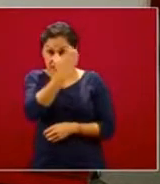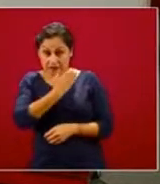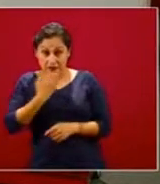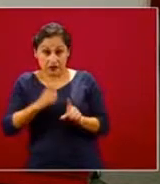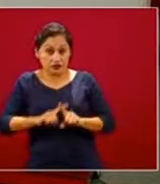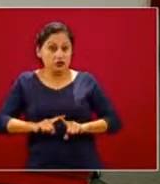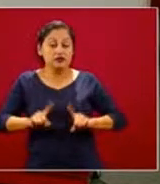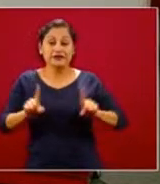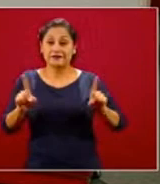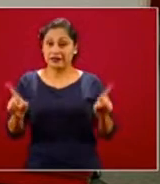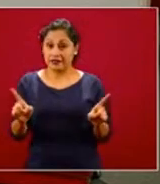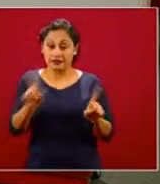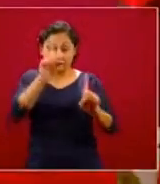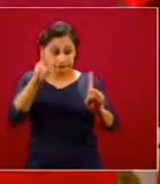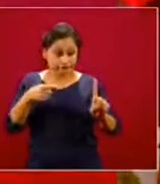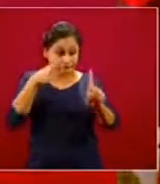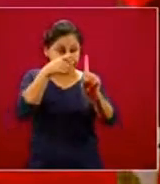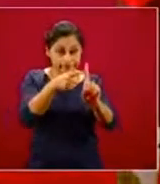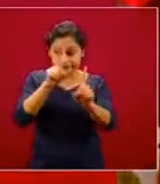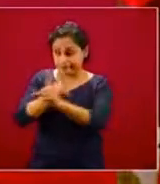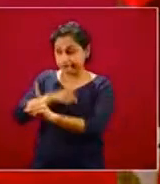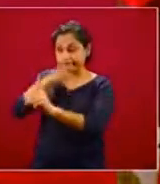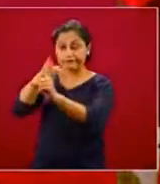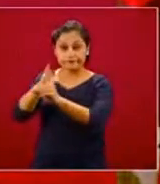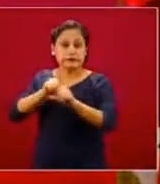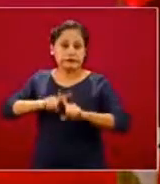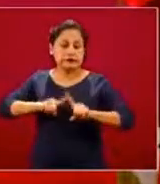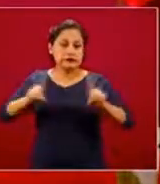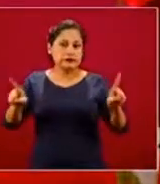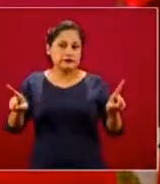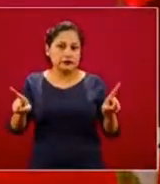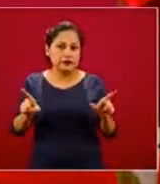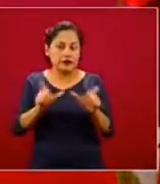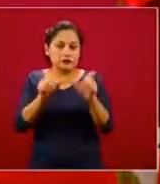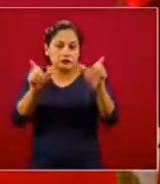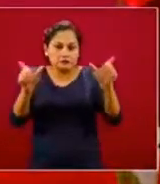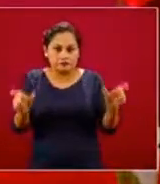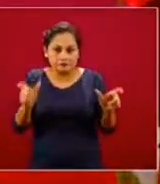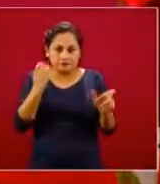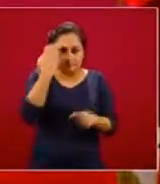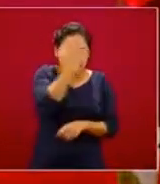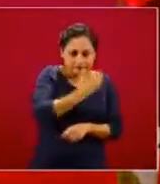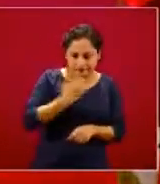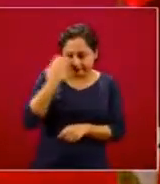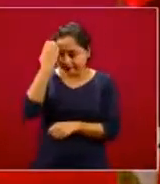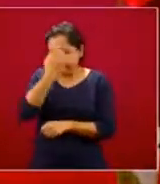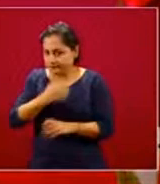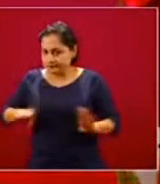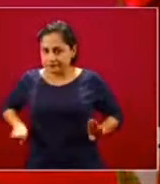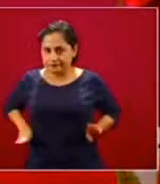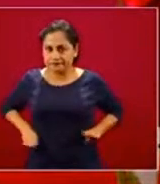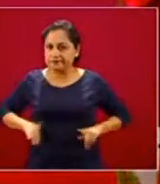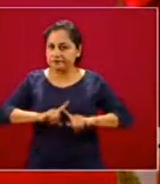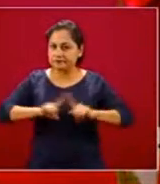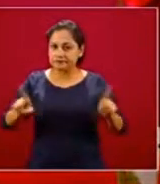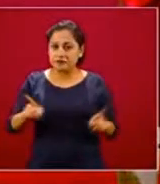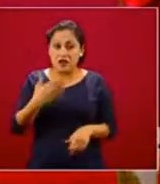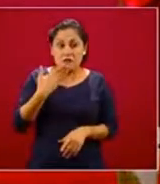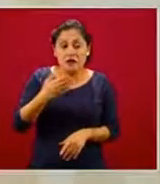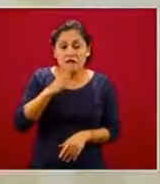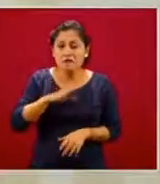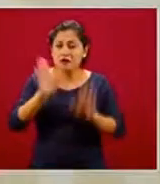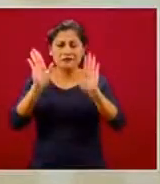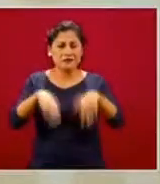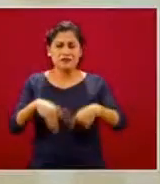So that means that these diagnoses mean something different, not better or worse, but just different, such